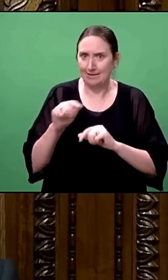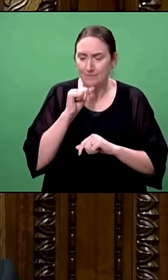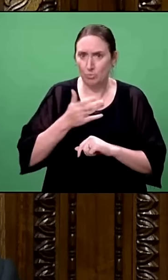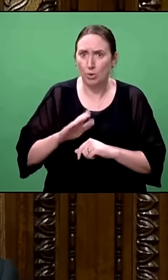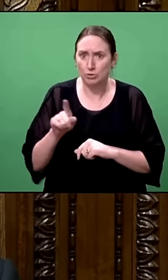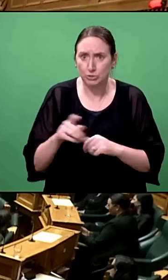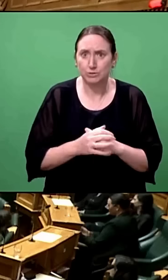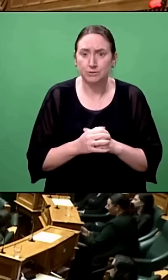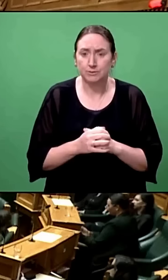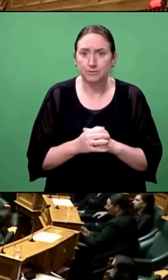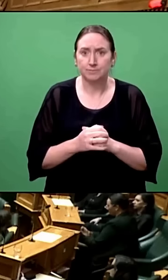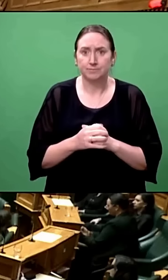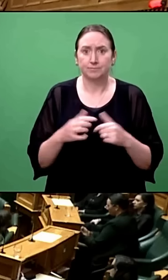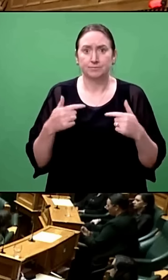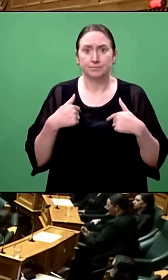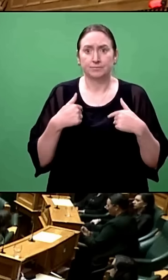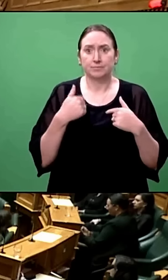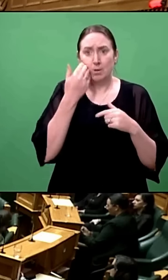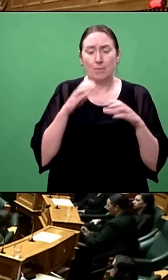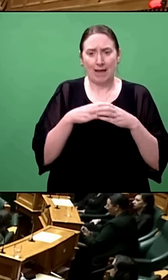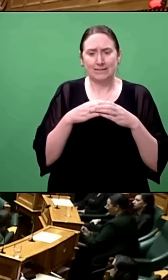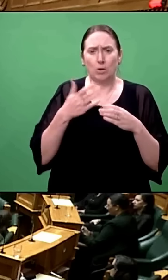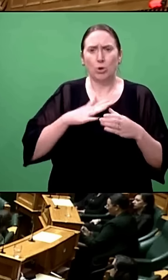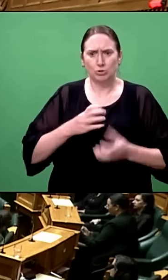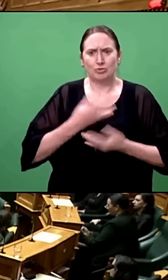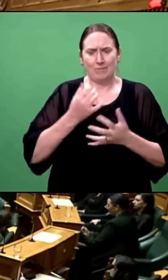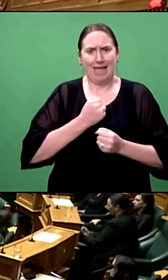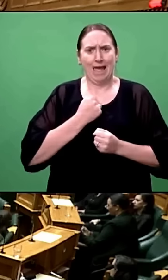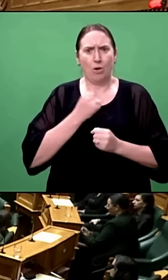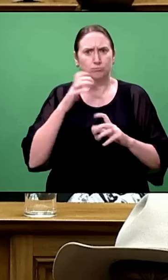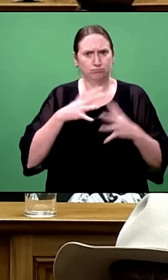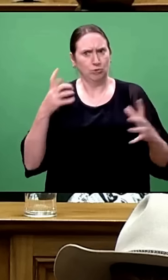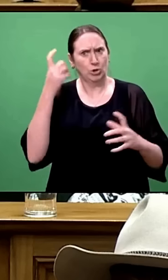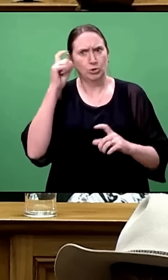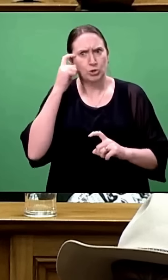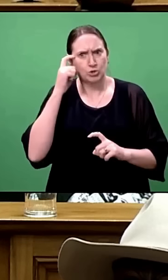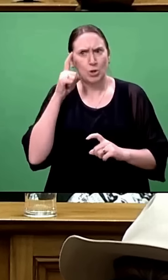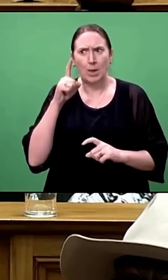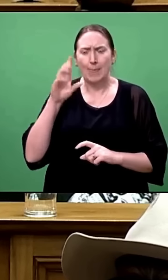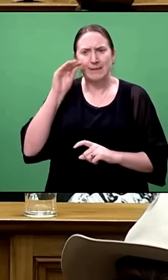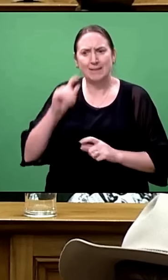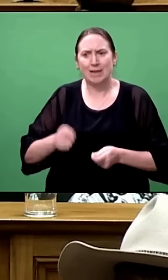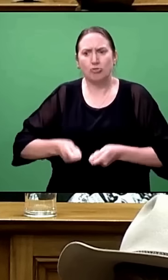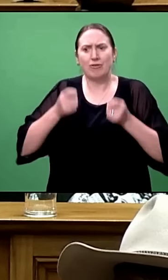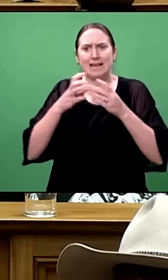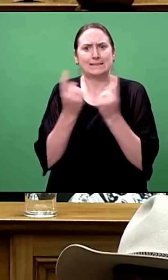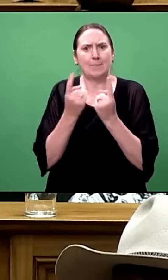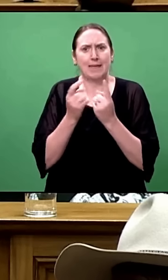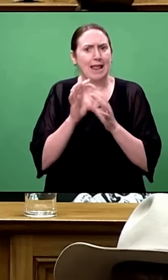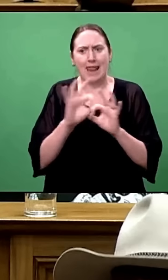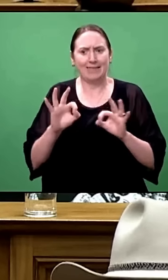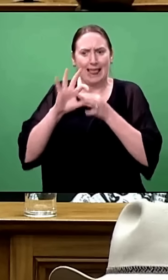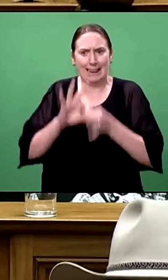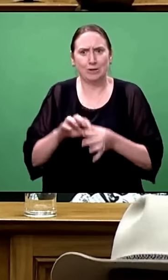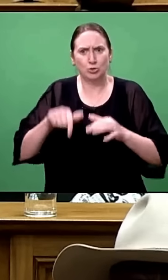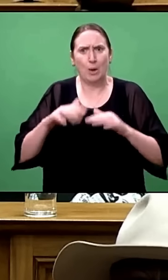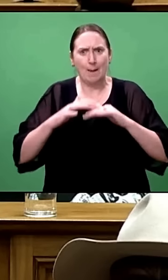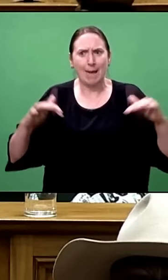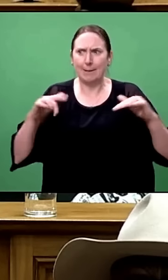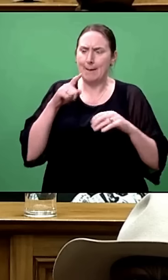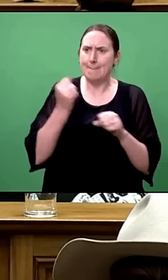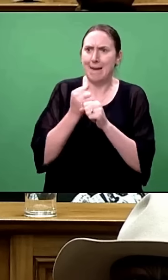I feel exactly the same. To Party Māori wants to express our extreme concern at the fact that the Speaker's raised something that had nothing to do within the House and has made